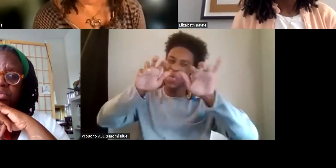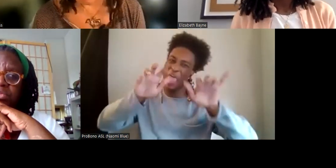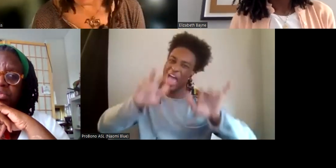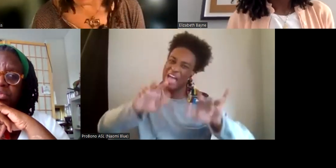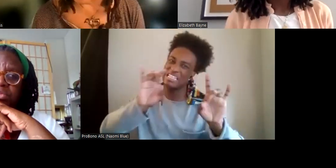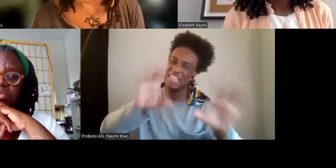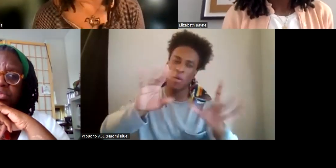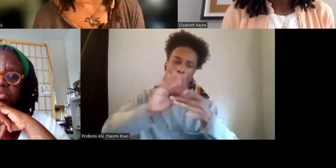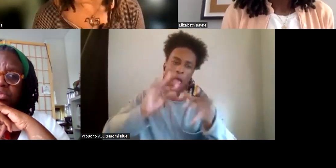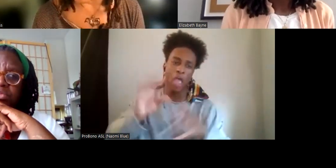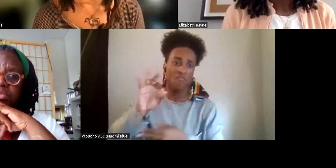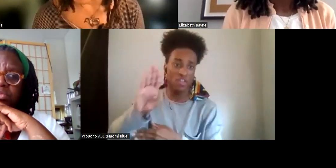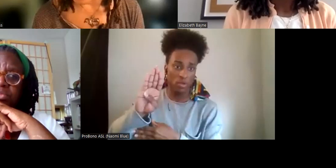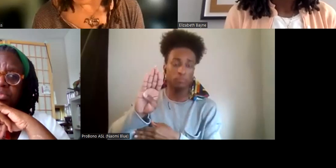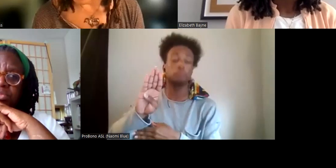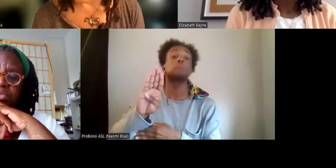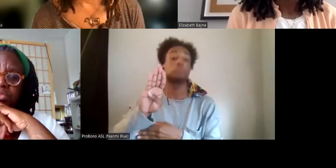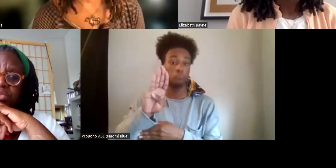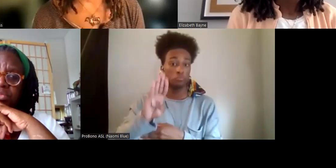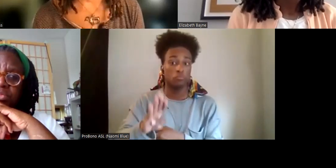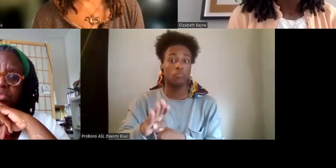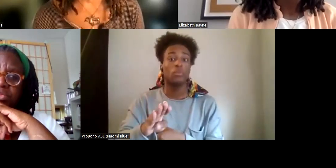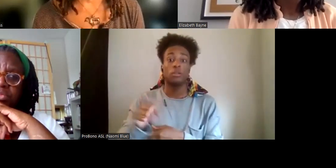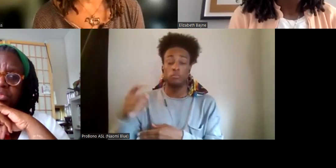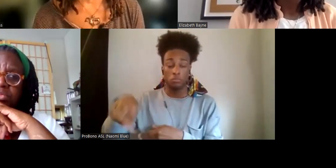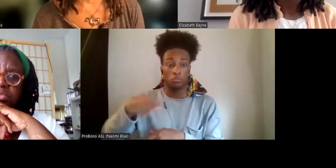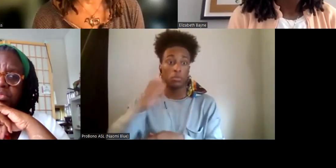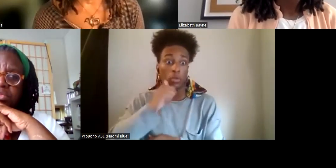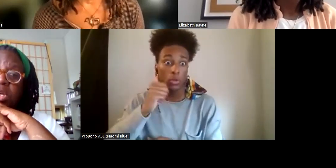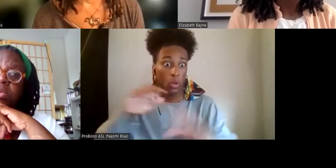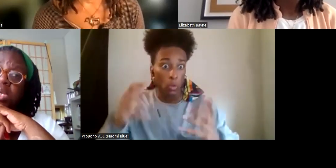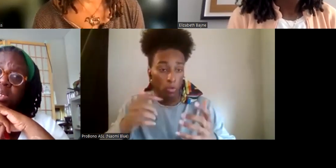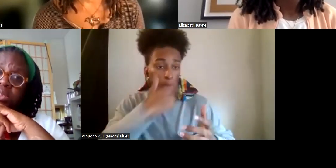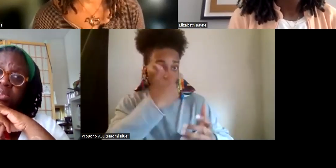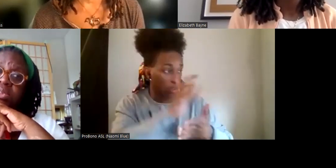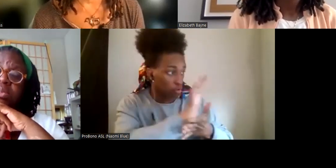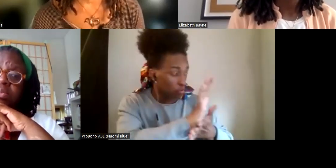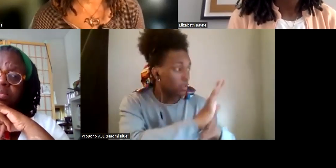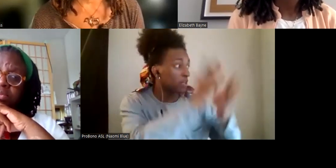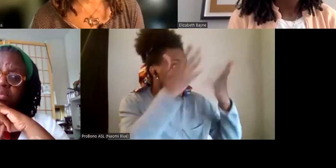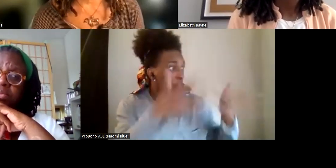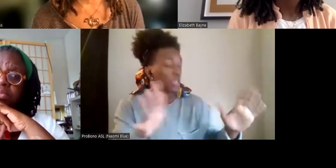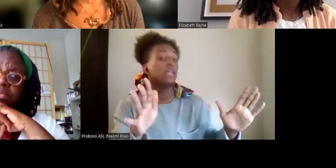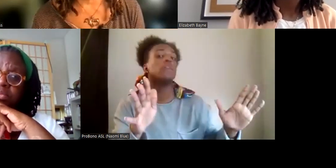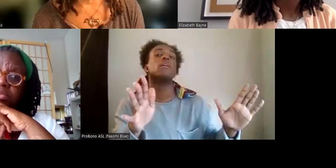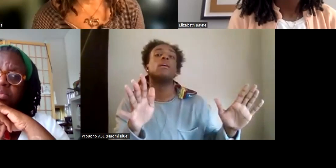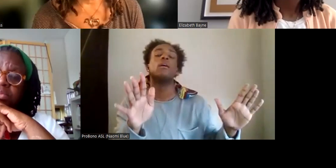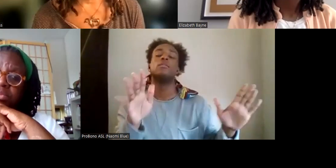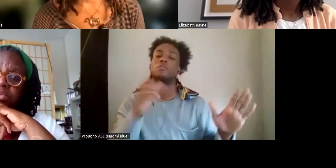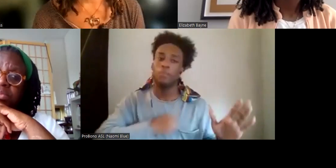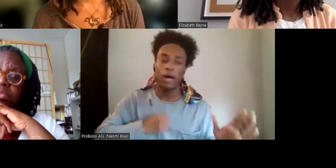the film, she wrote me and she said, they apologized to me. They said they didn't